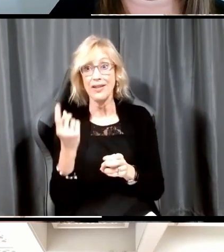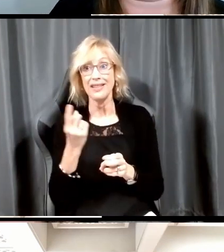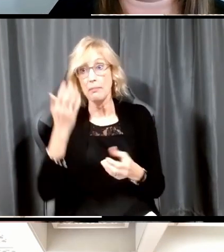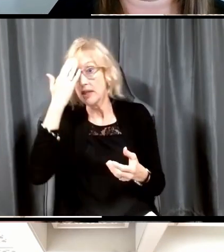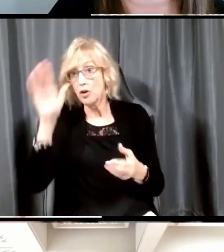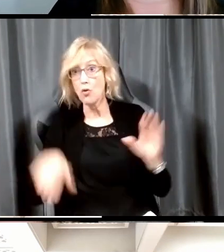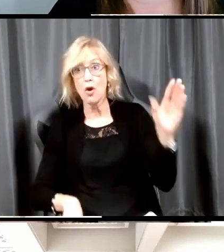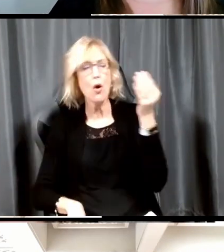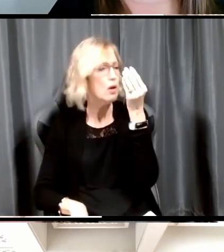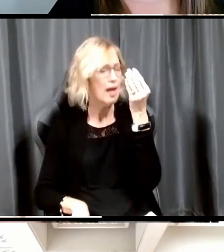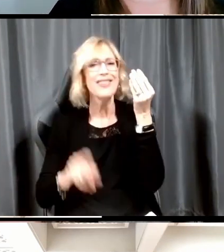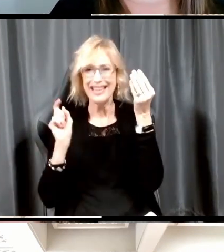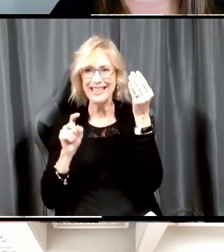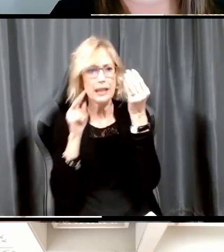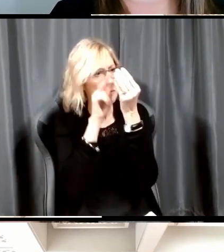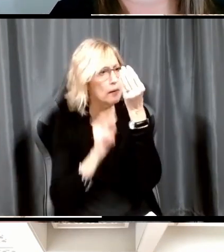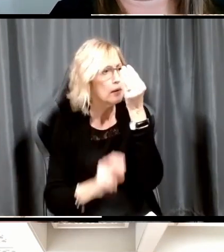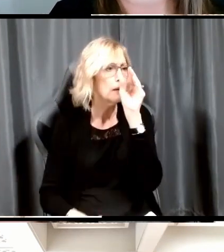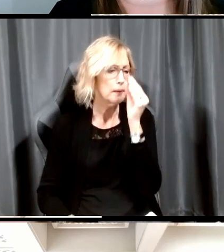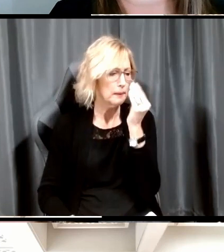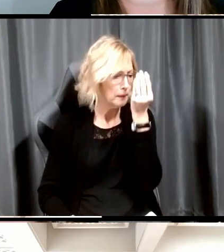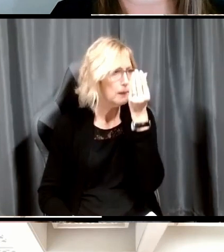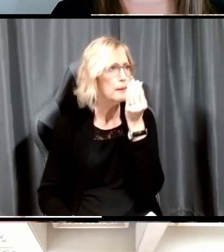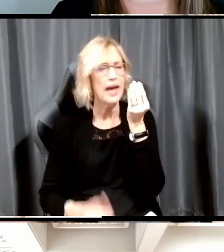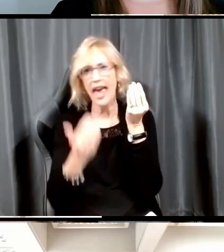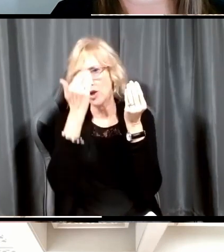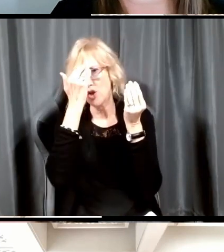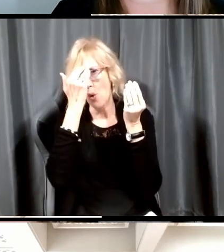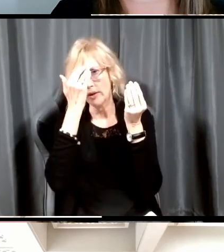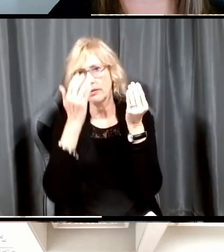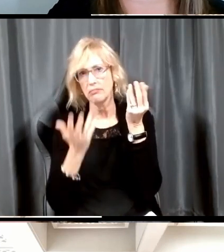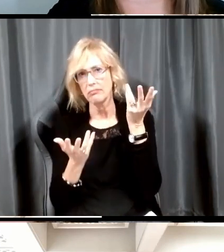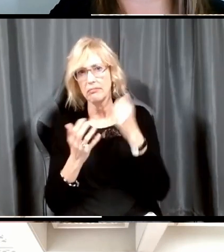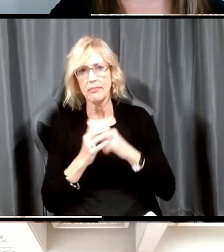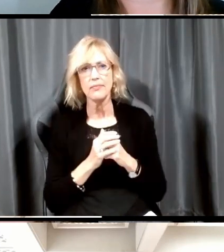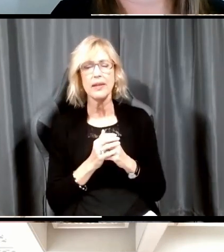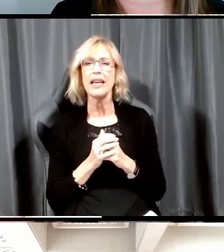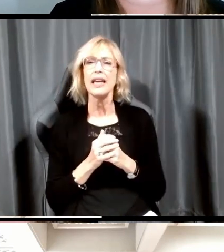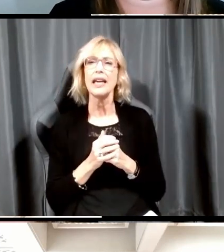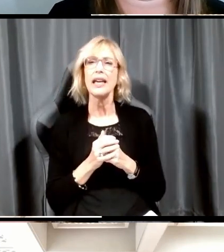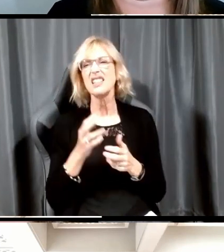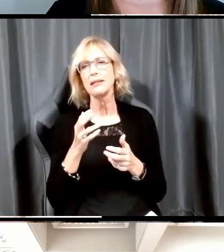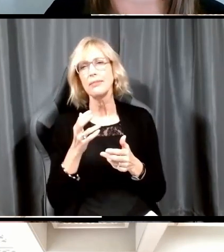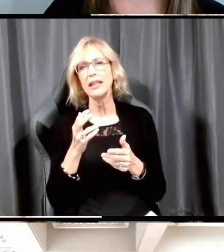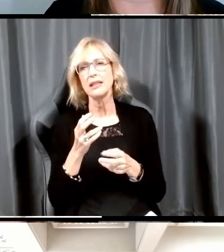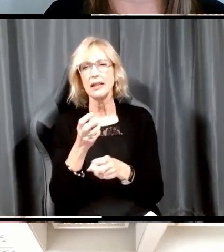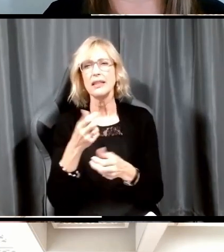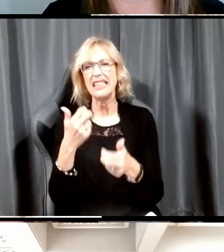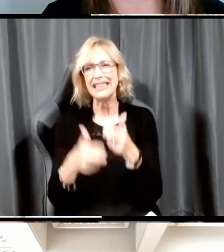have to examine it and just kind of get to know it first. So it's a difficulty kind of